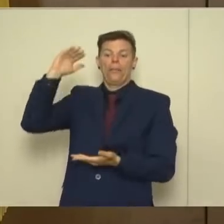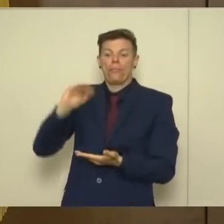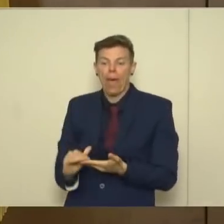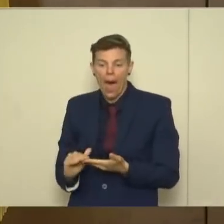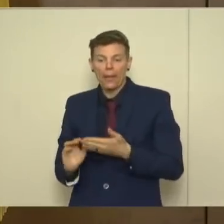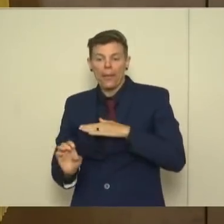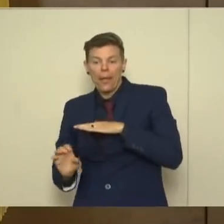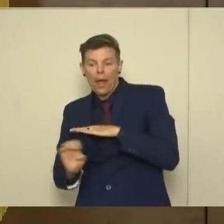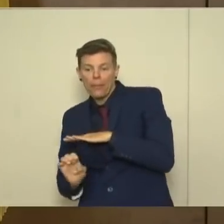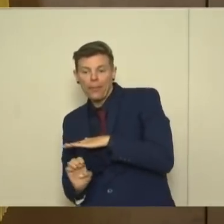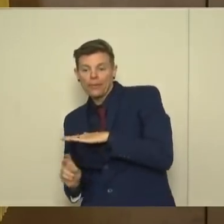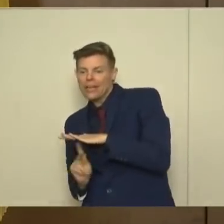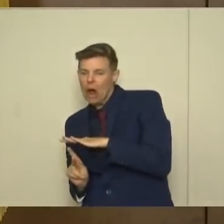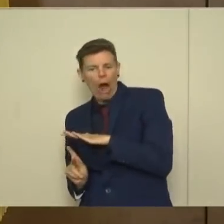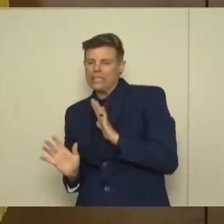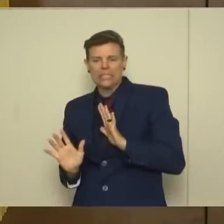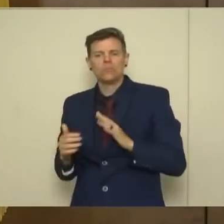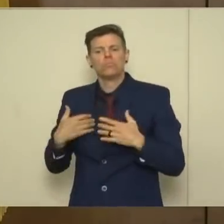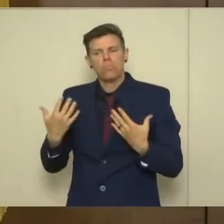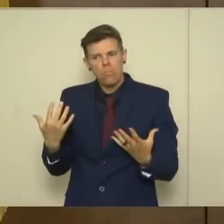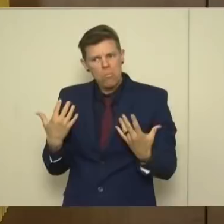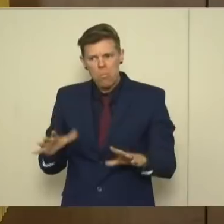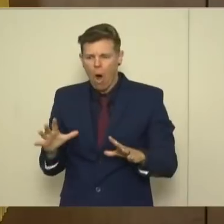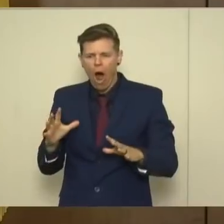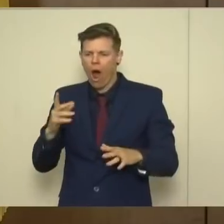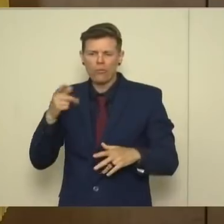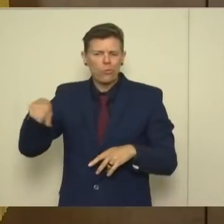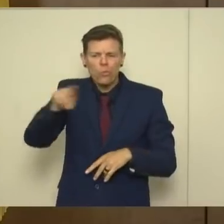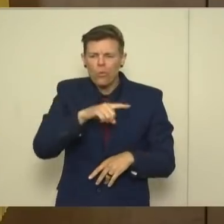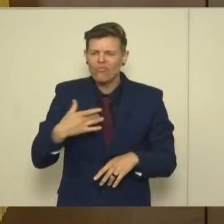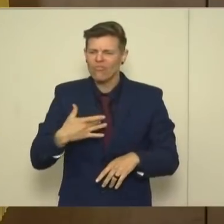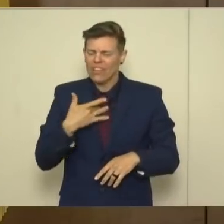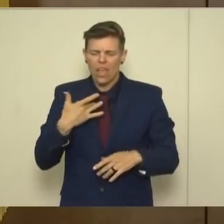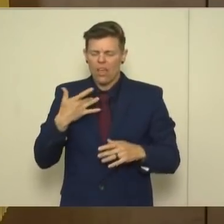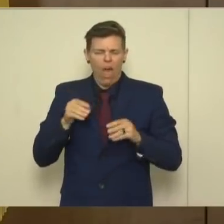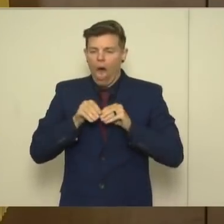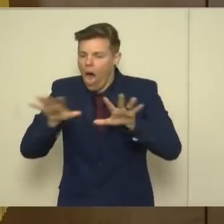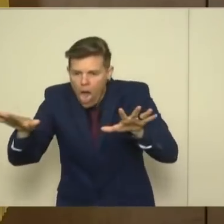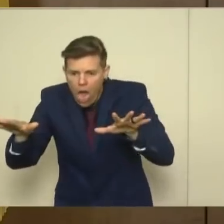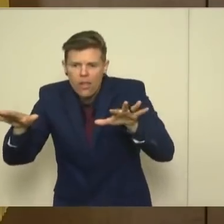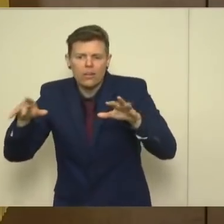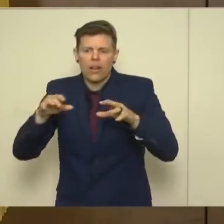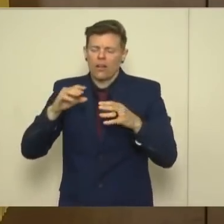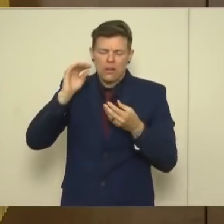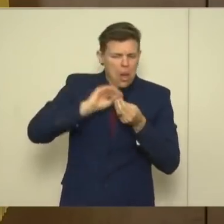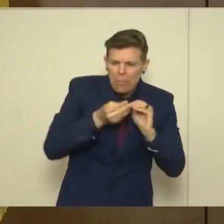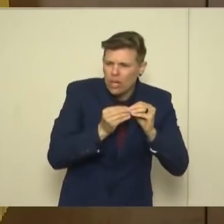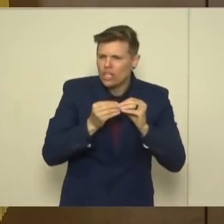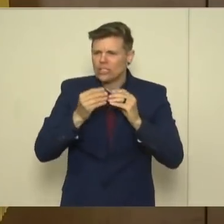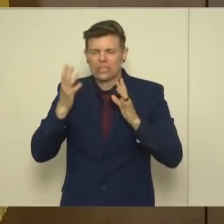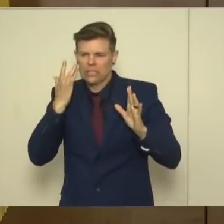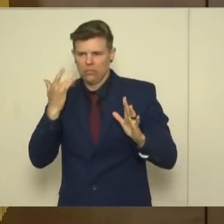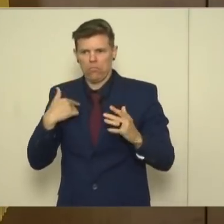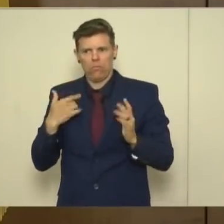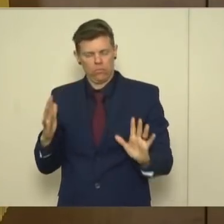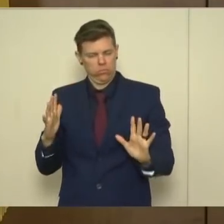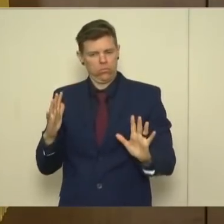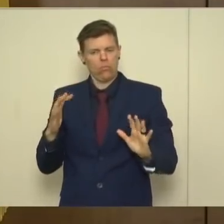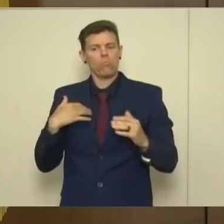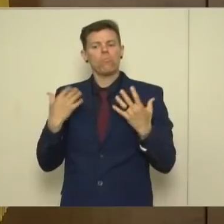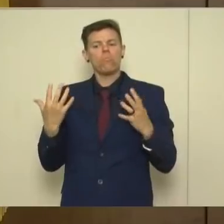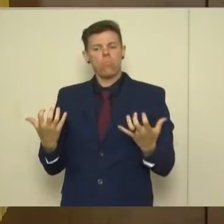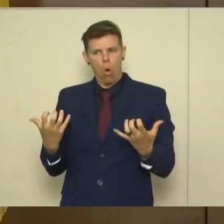all struggling with incredible case spread and case counts, but rather we're managing and